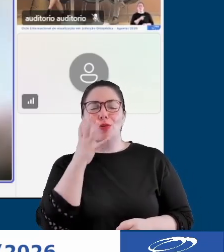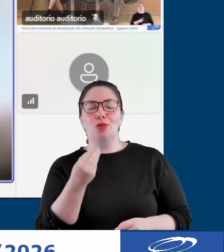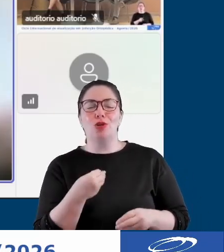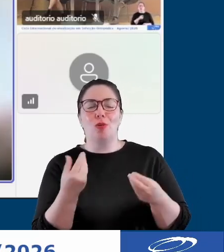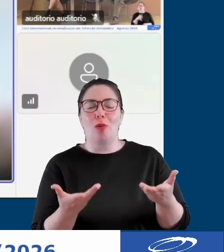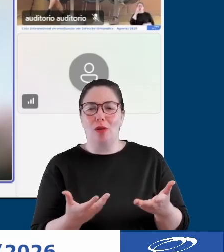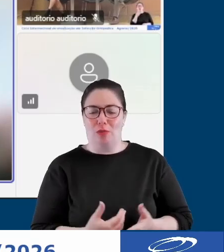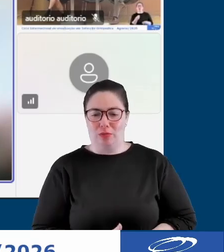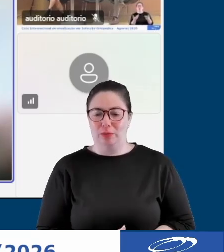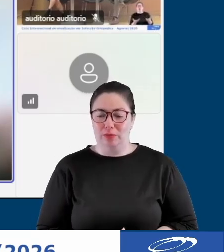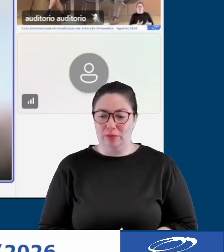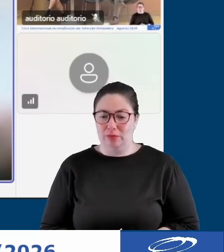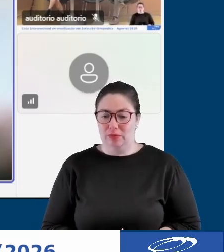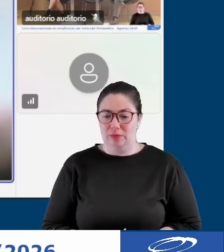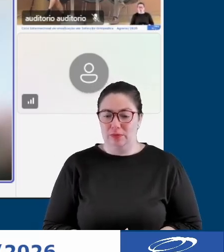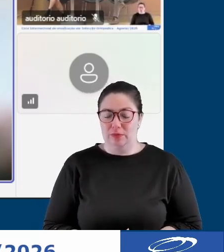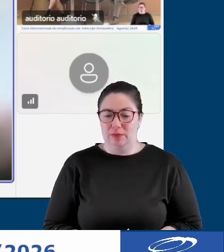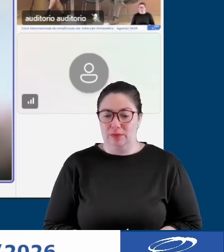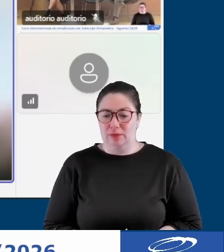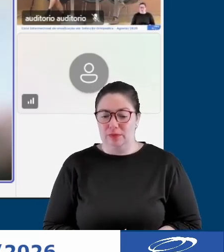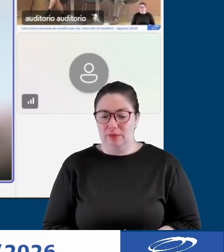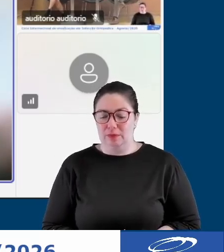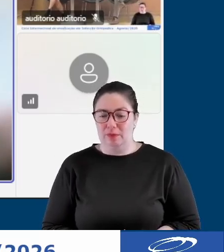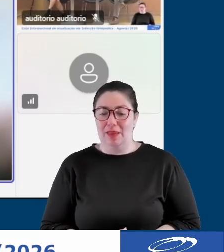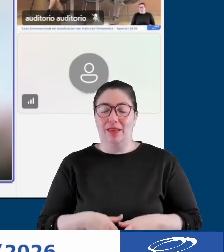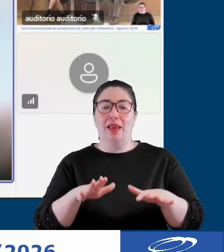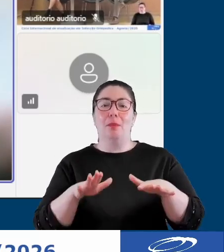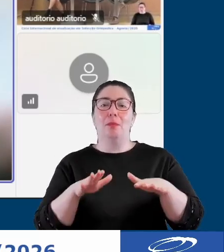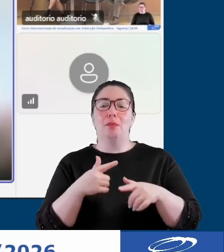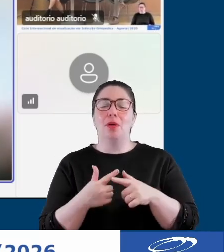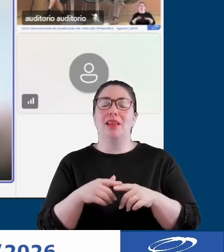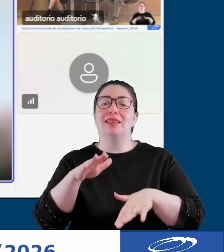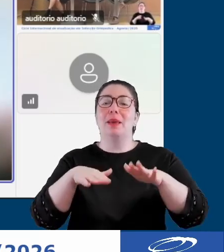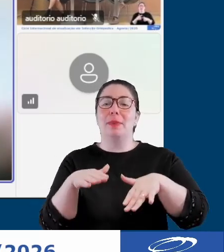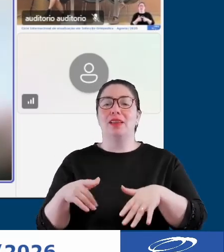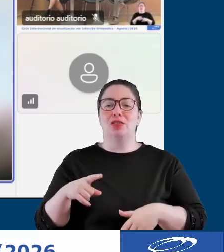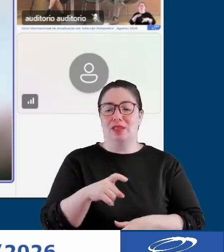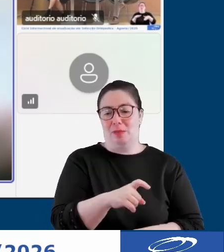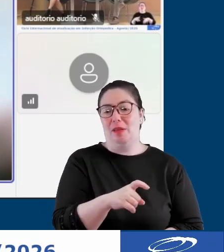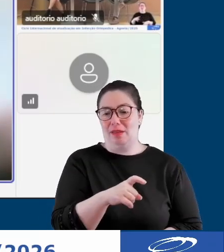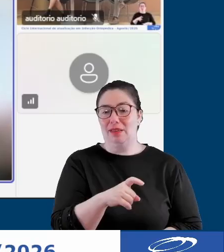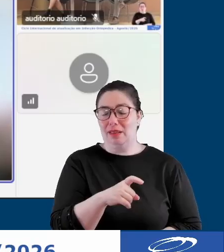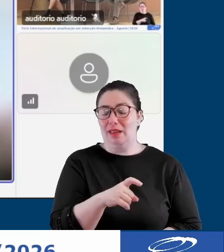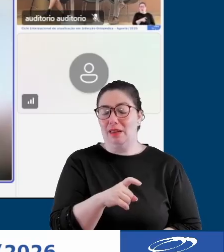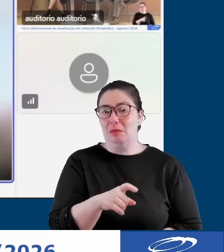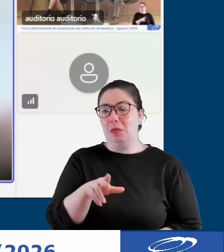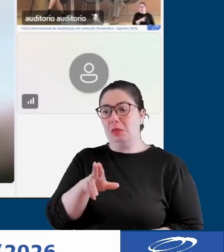about something with the pathogens or where the catheter is placed.